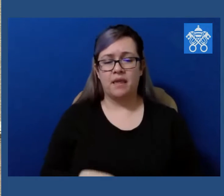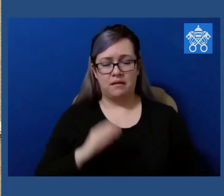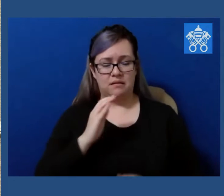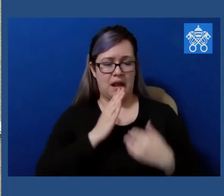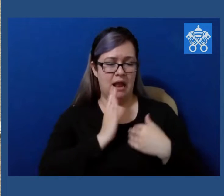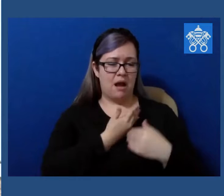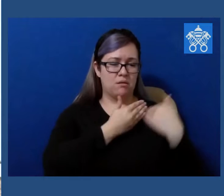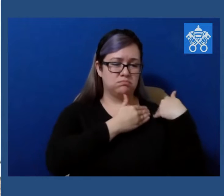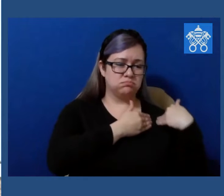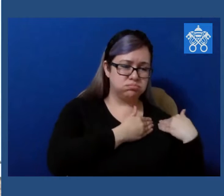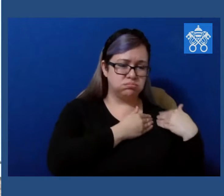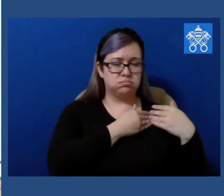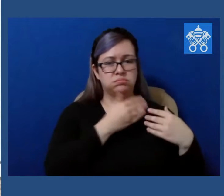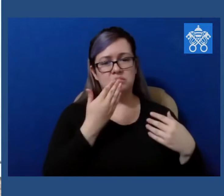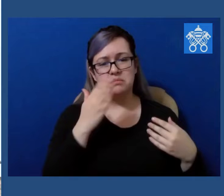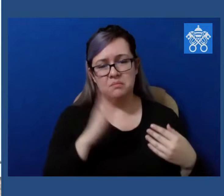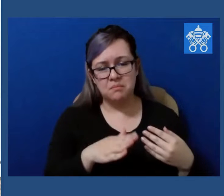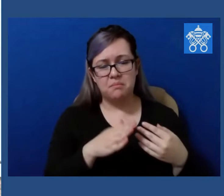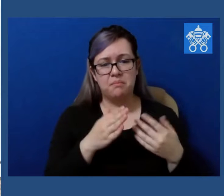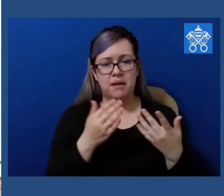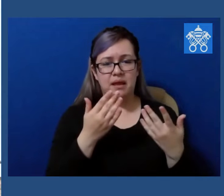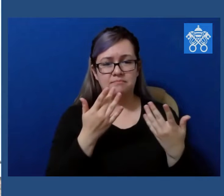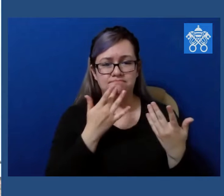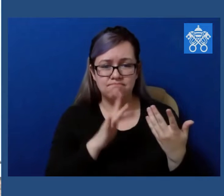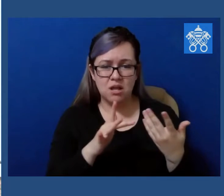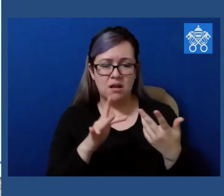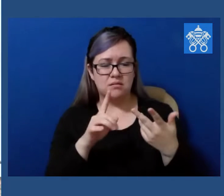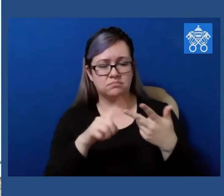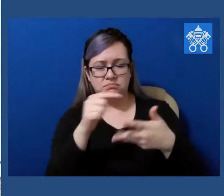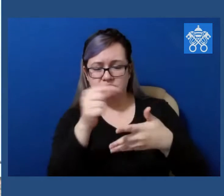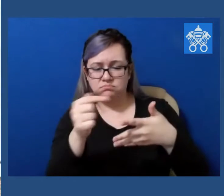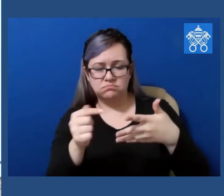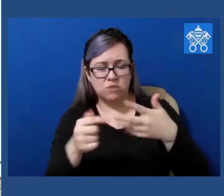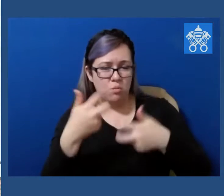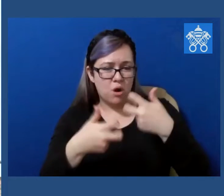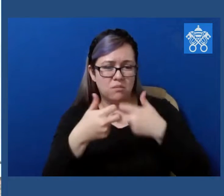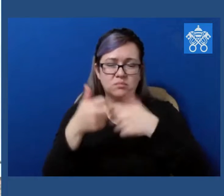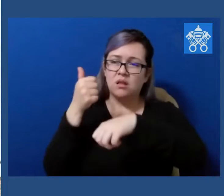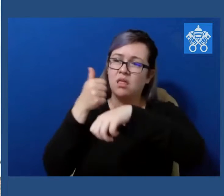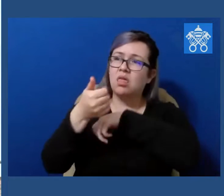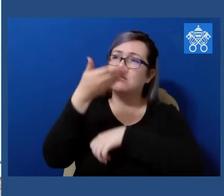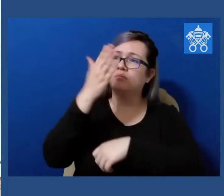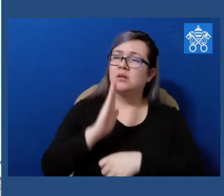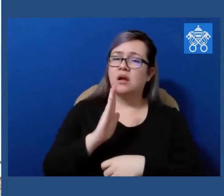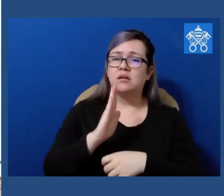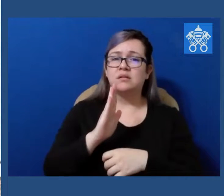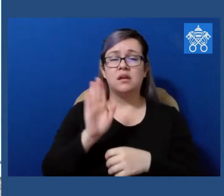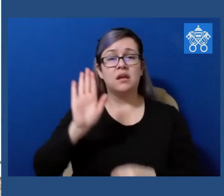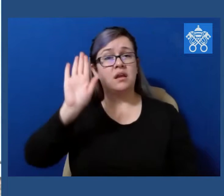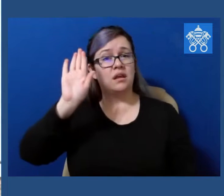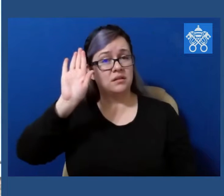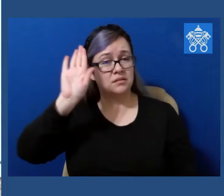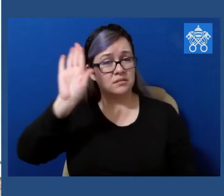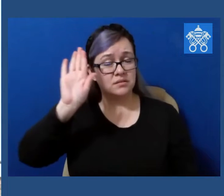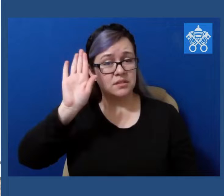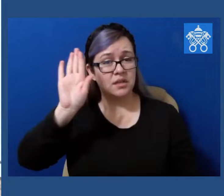our own woes or misfortunes in the world. To him instead, who